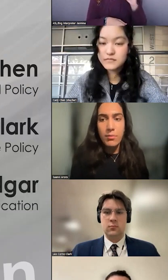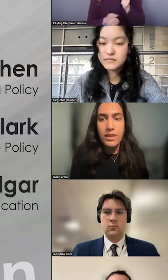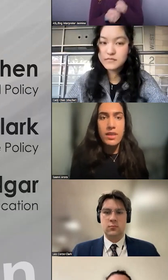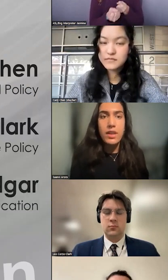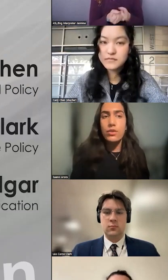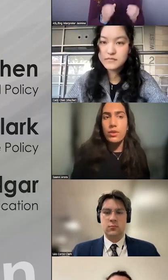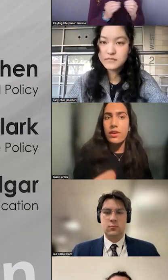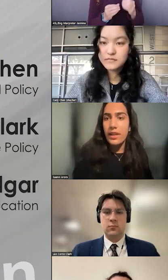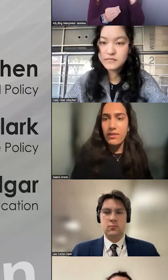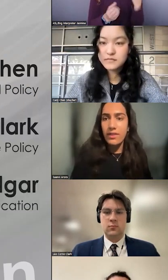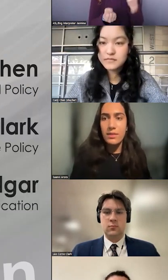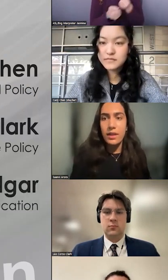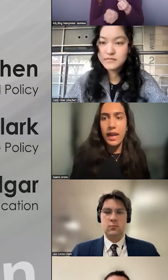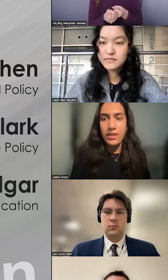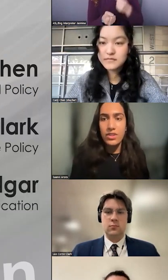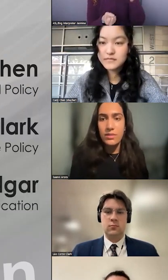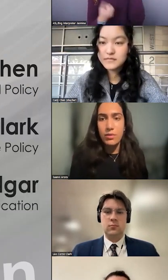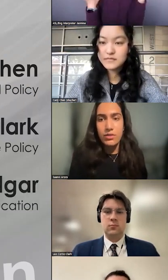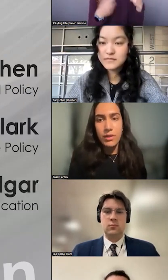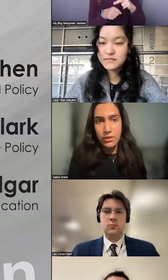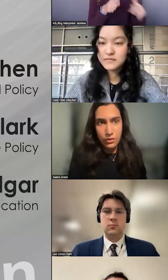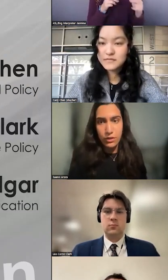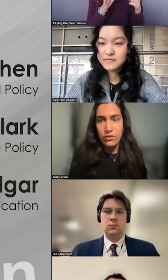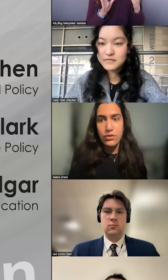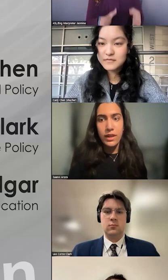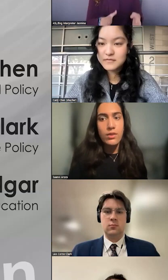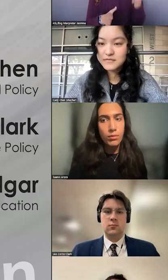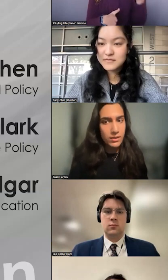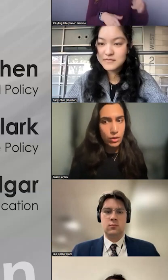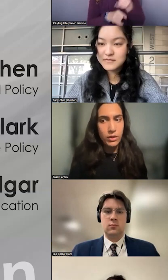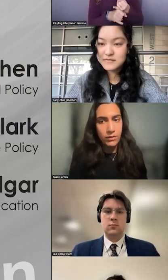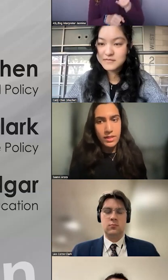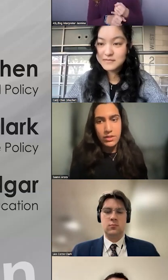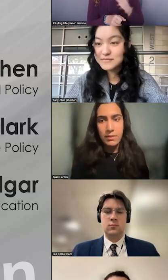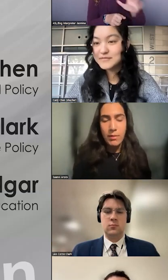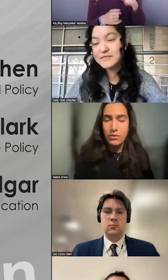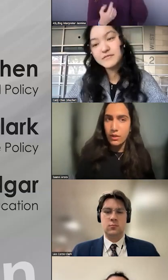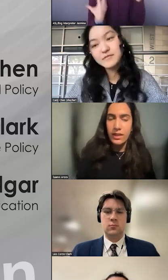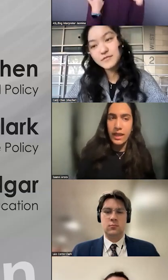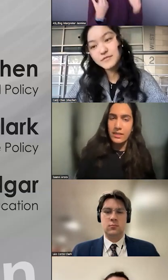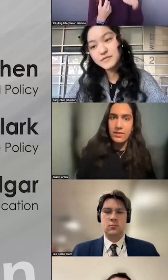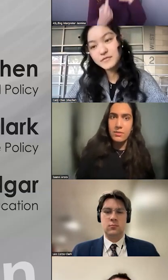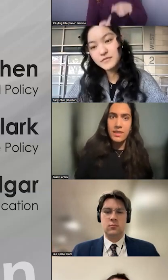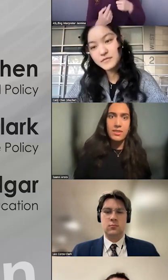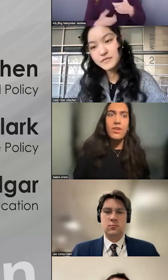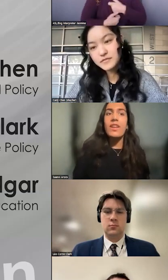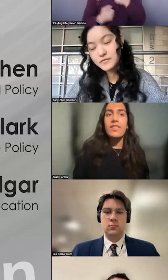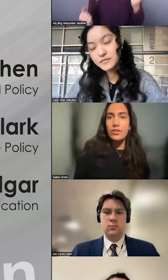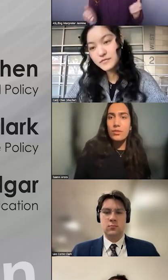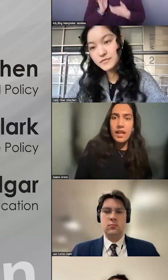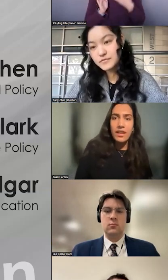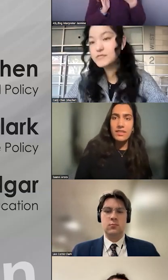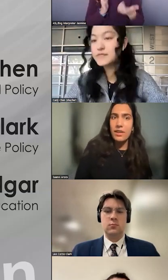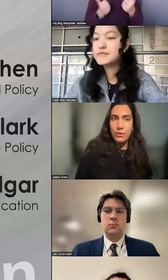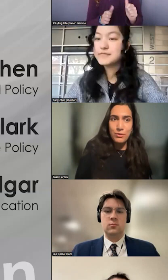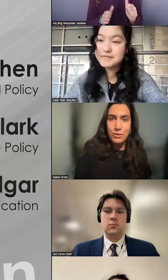on campus. Through his varied advocacy work, Alex shares his personal mental health struggles to try to normalize open conversations about mental health in the activism space. So thank you so